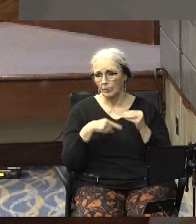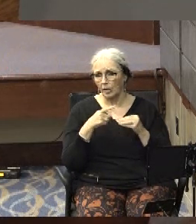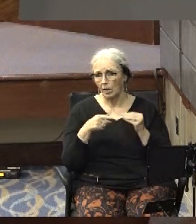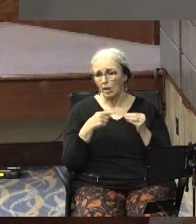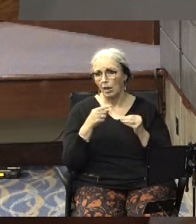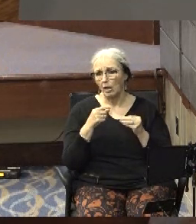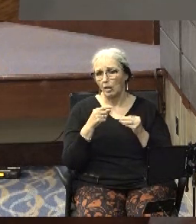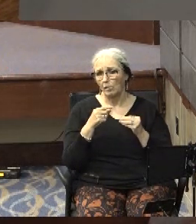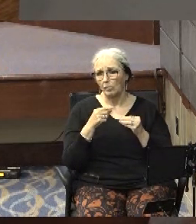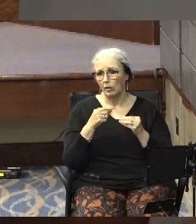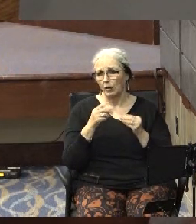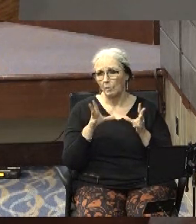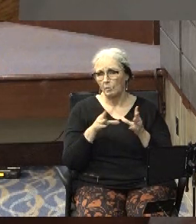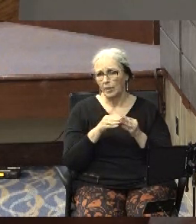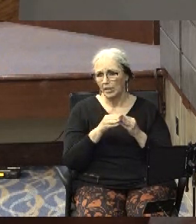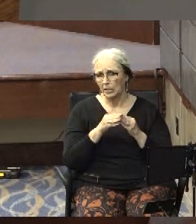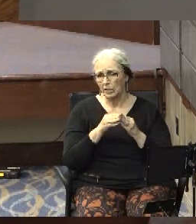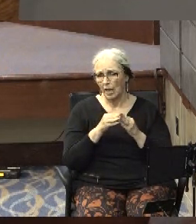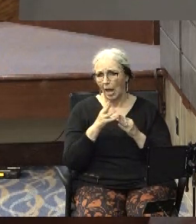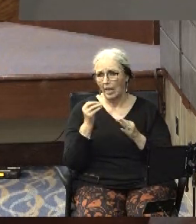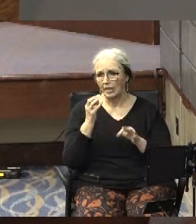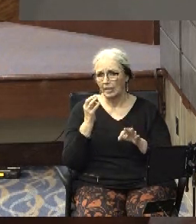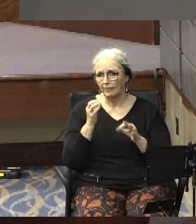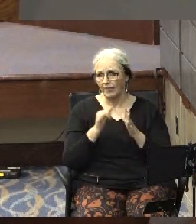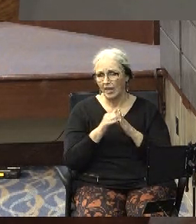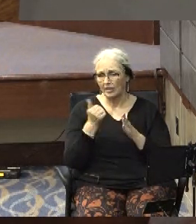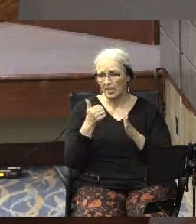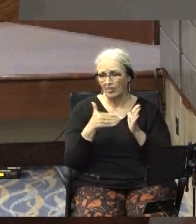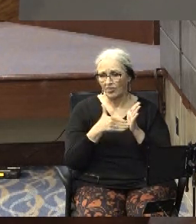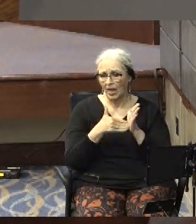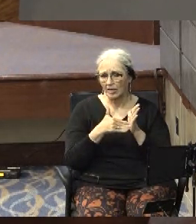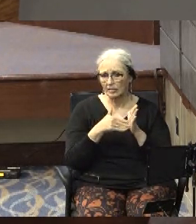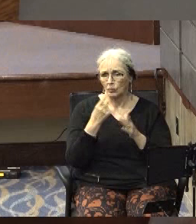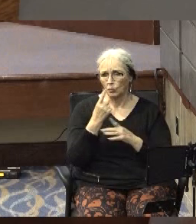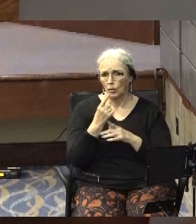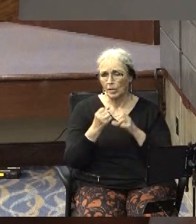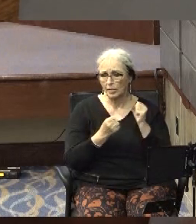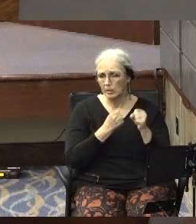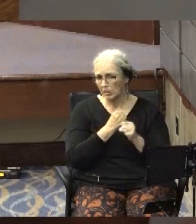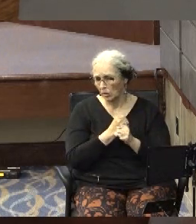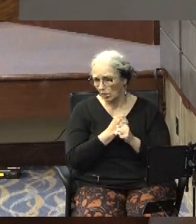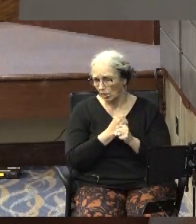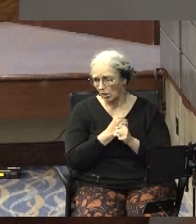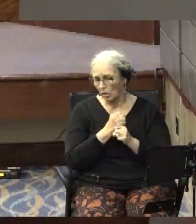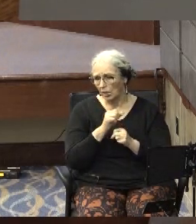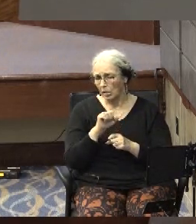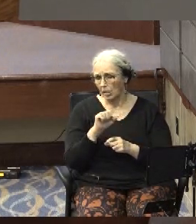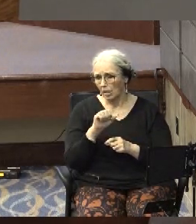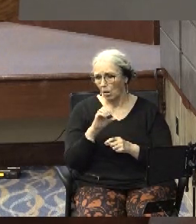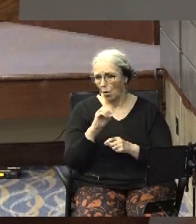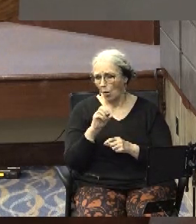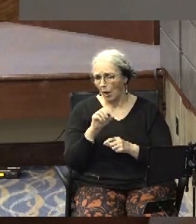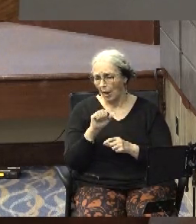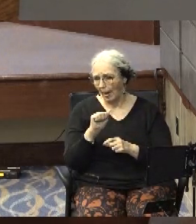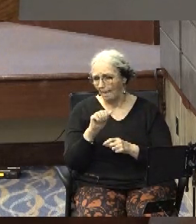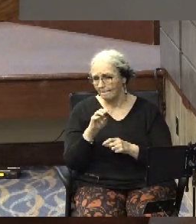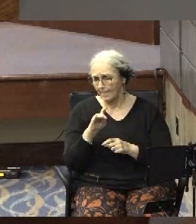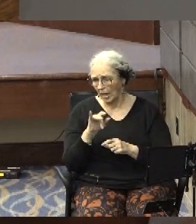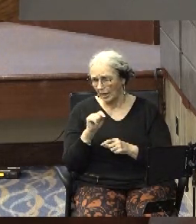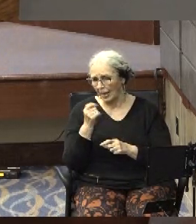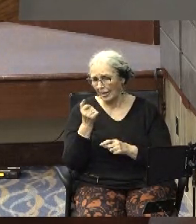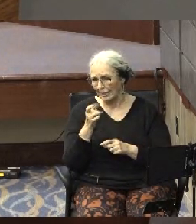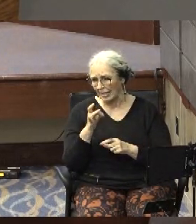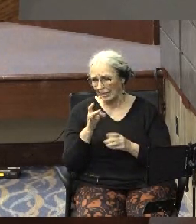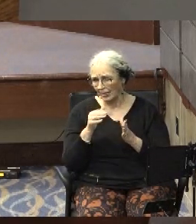be emitting, and if it does 10,000 miles in a year, then it will emit 18,000 pounds